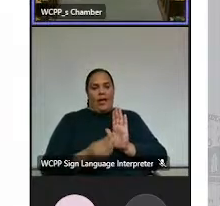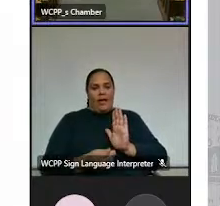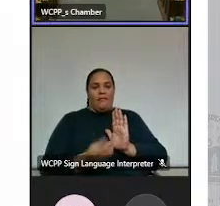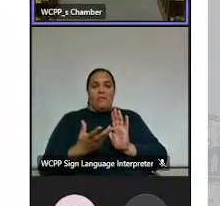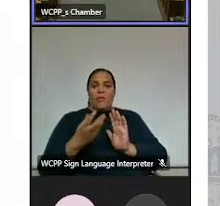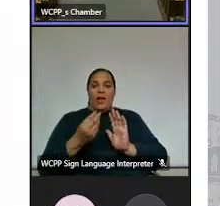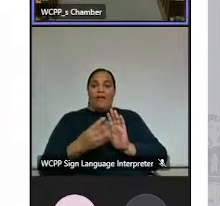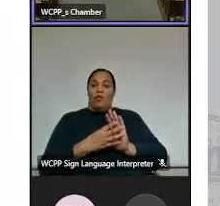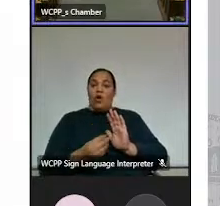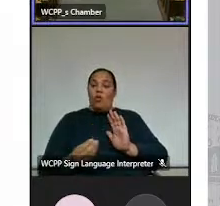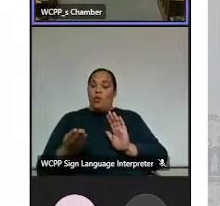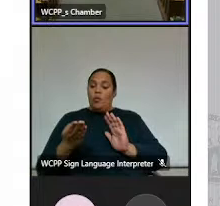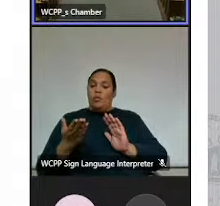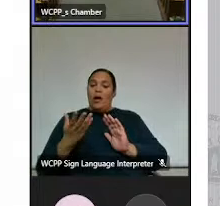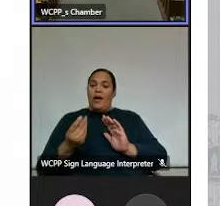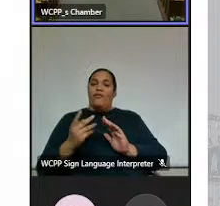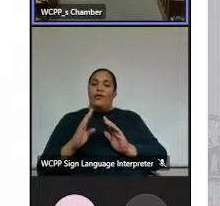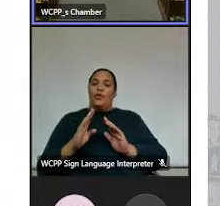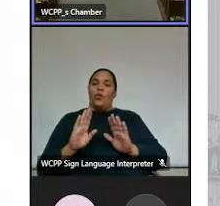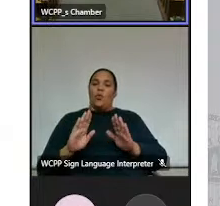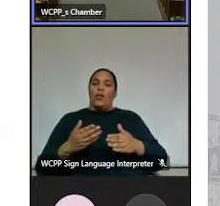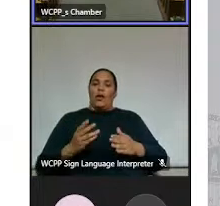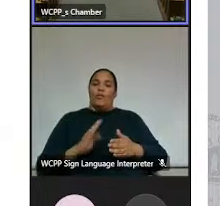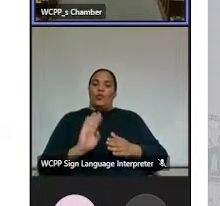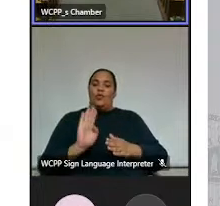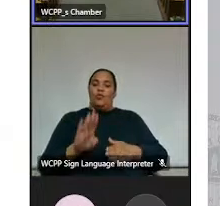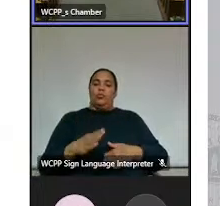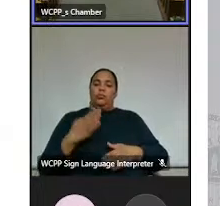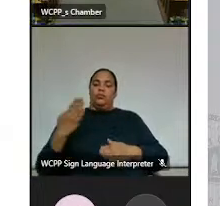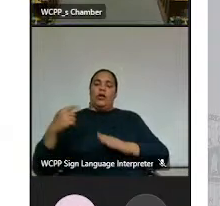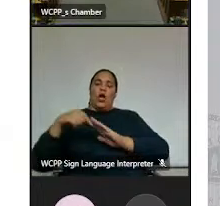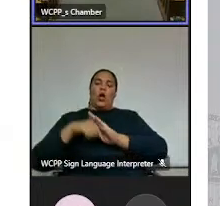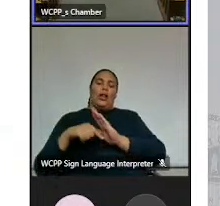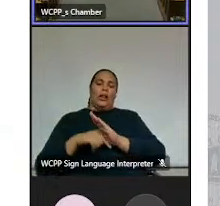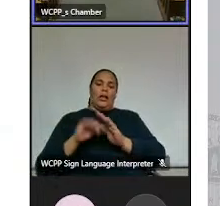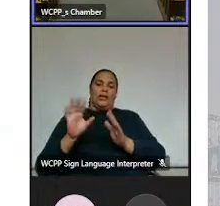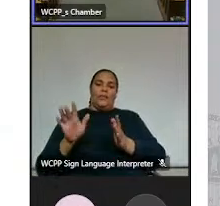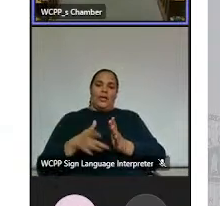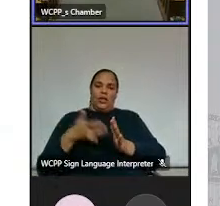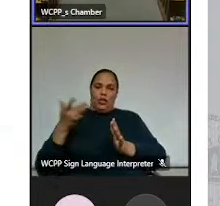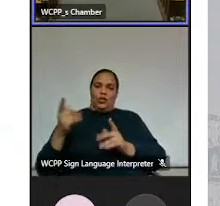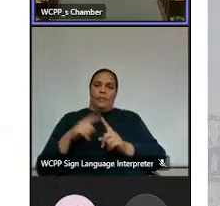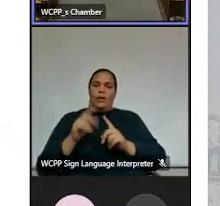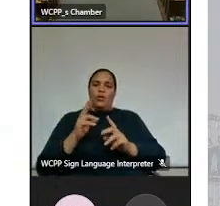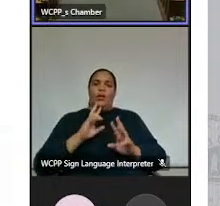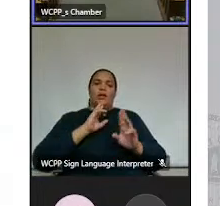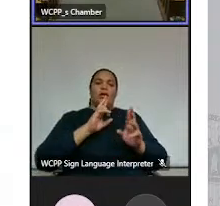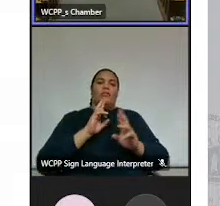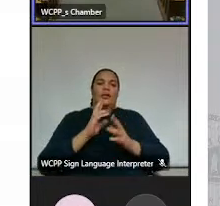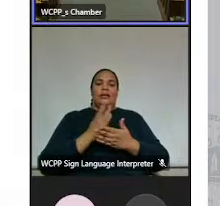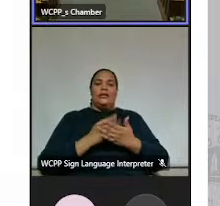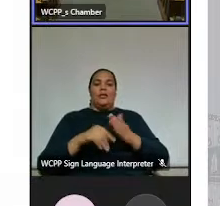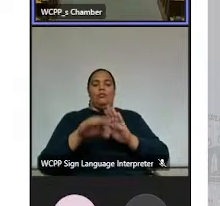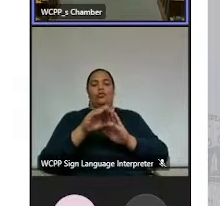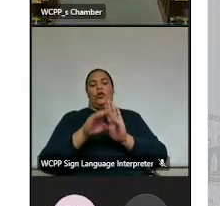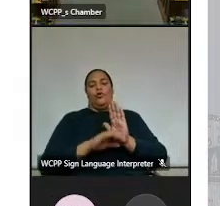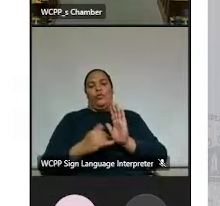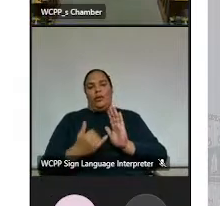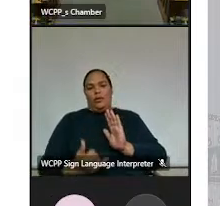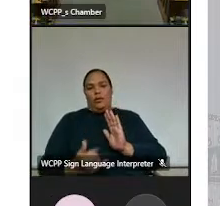a copy, you're welcome to flip up into the context page. We'll be referring to some of those chapters now.